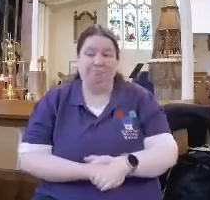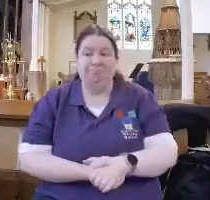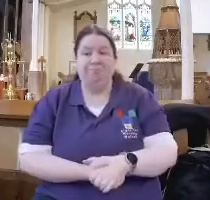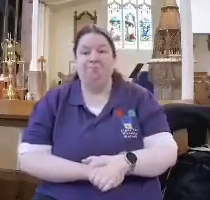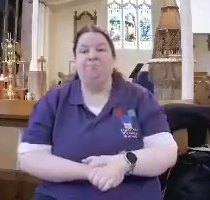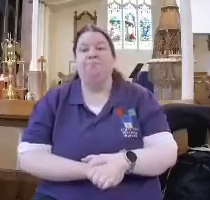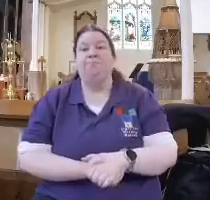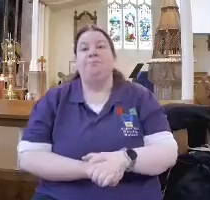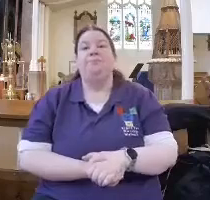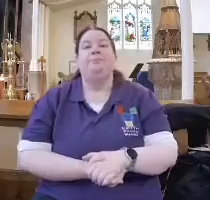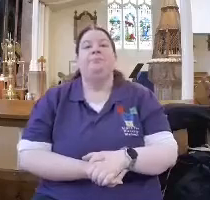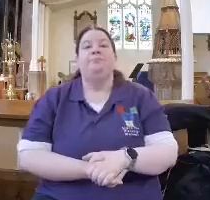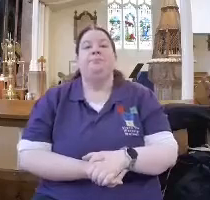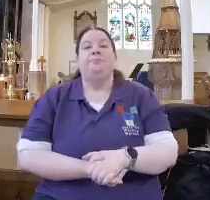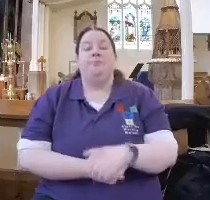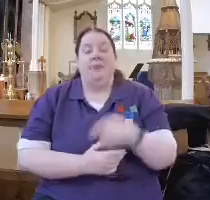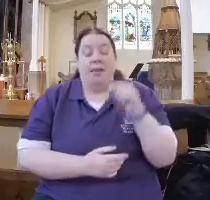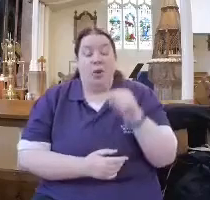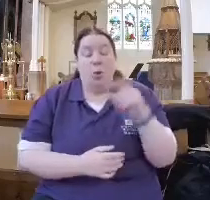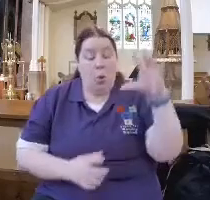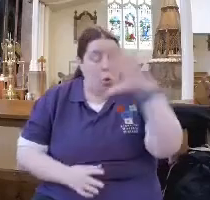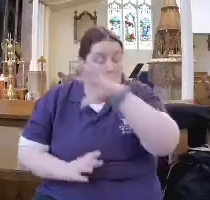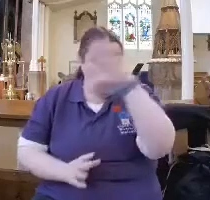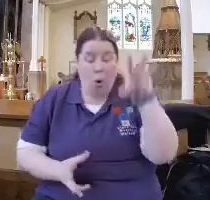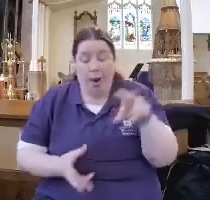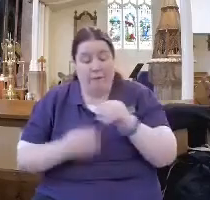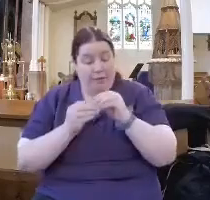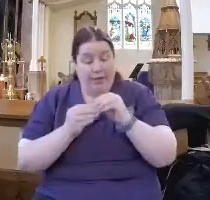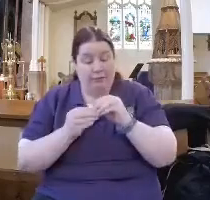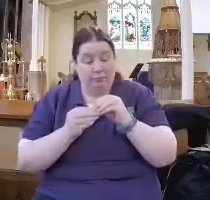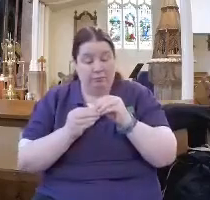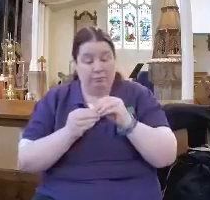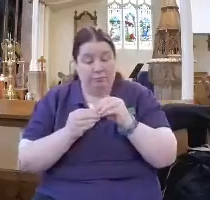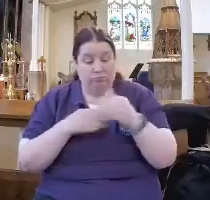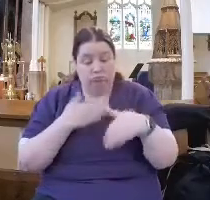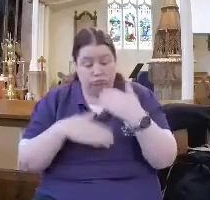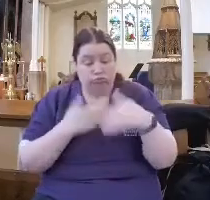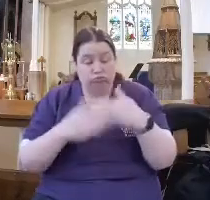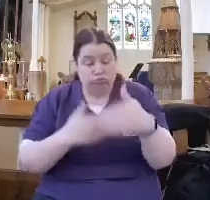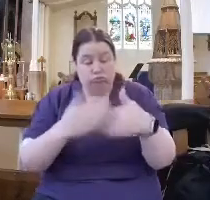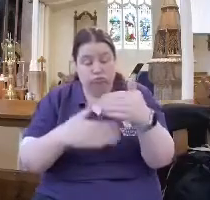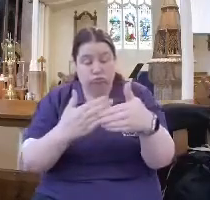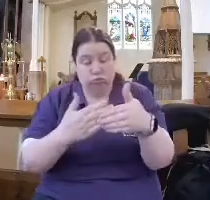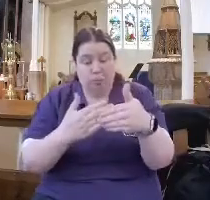this knits together to ensure our life has a good